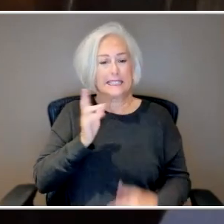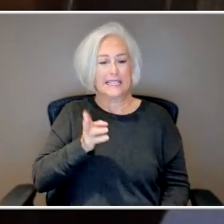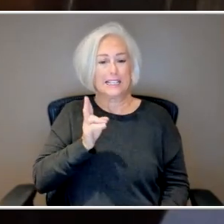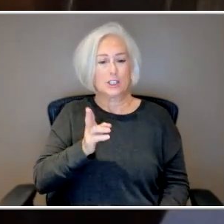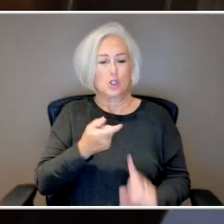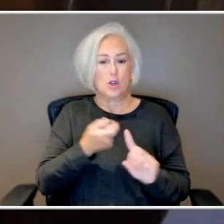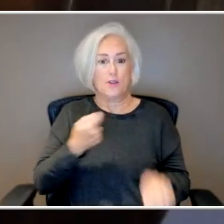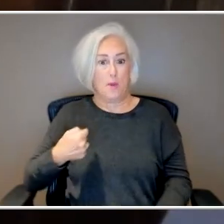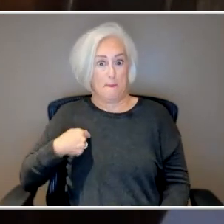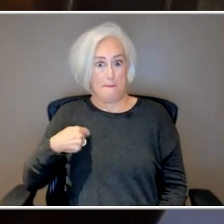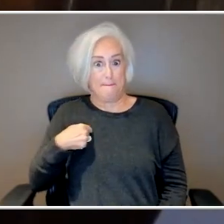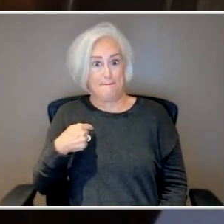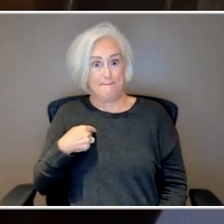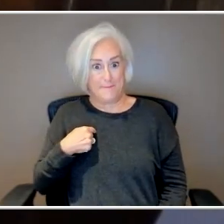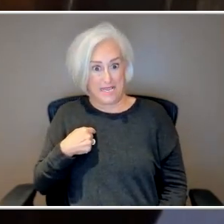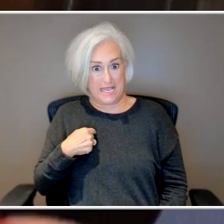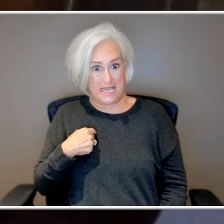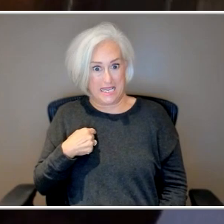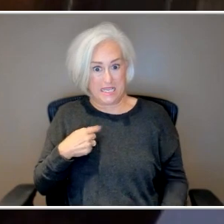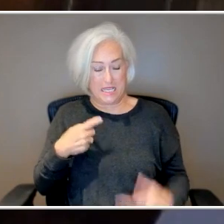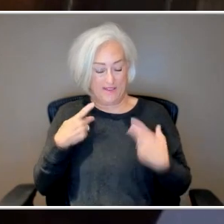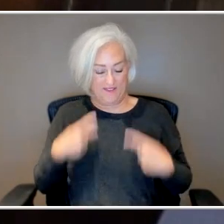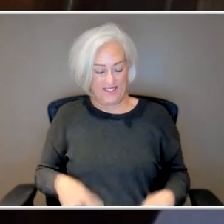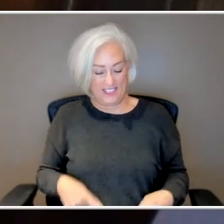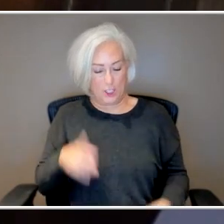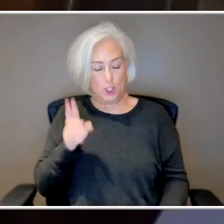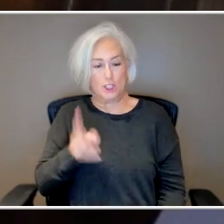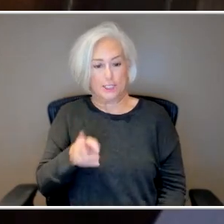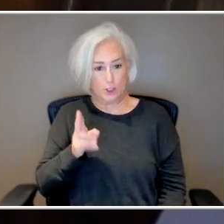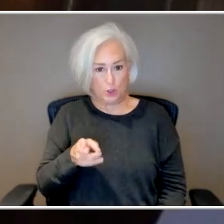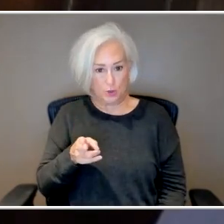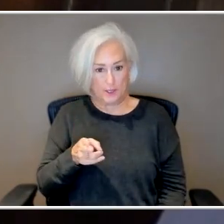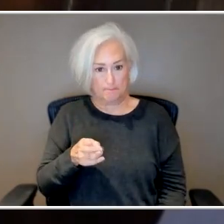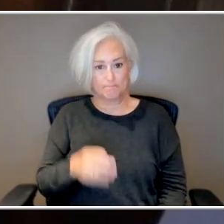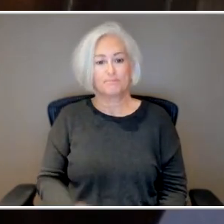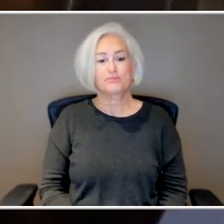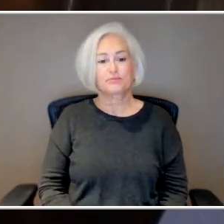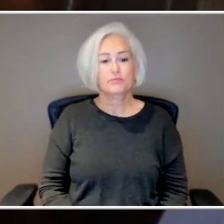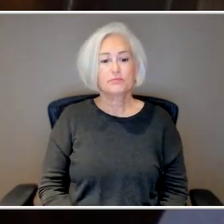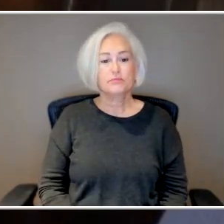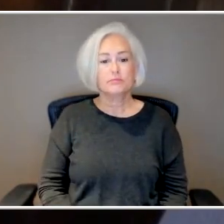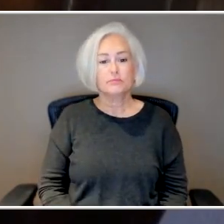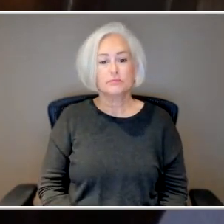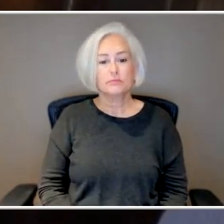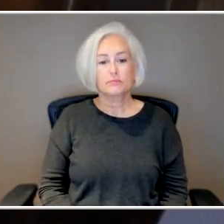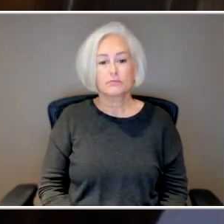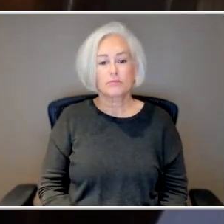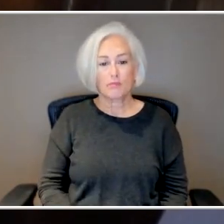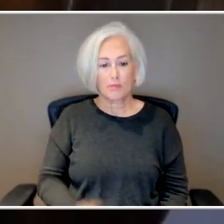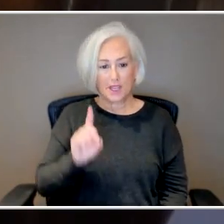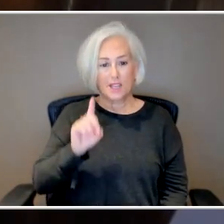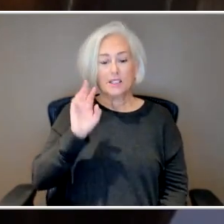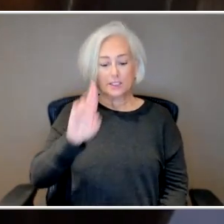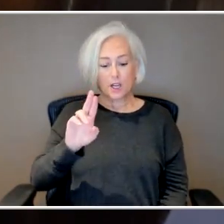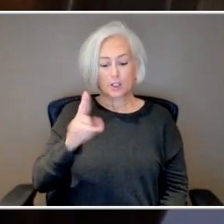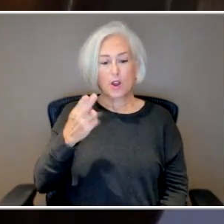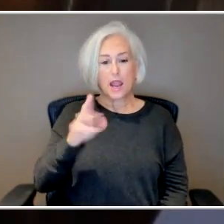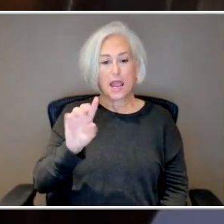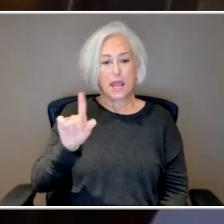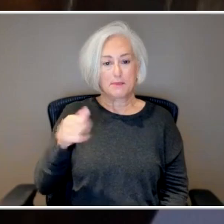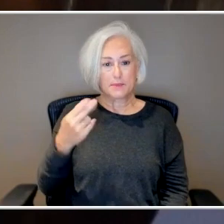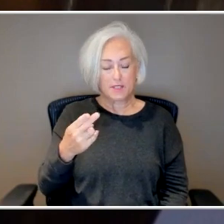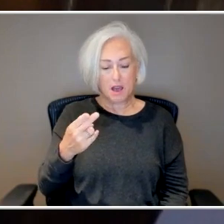history and physical. So he actually diagnosed me